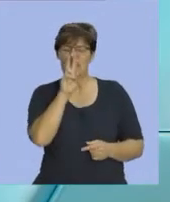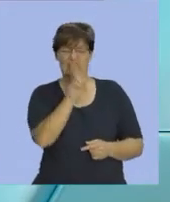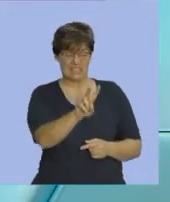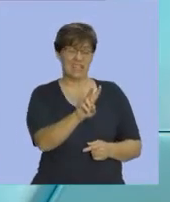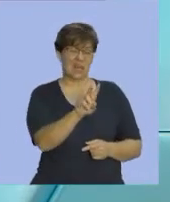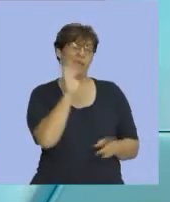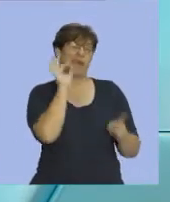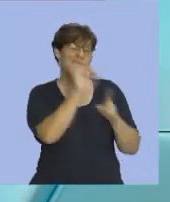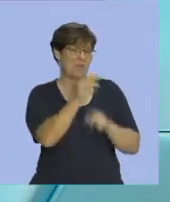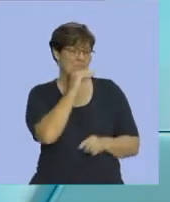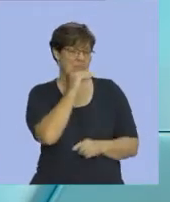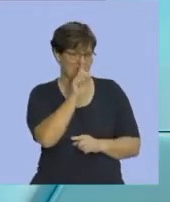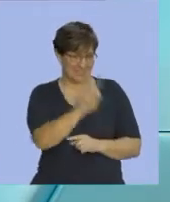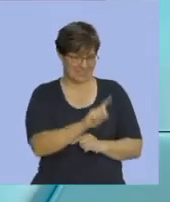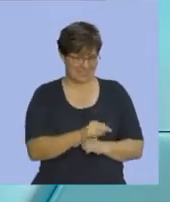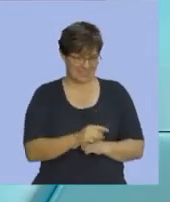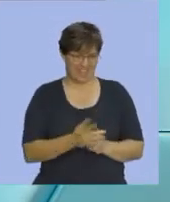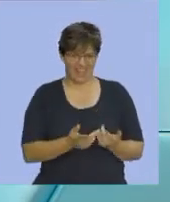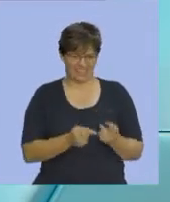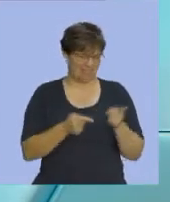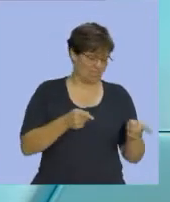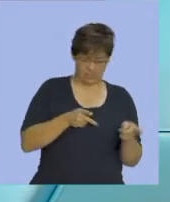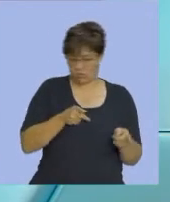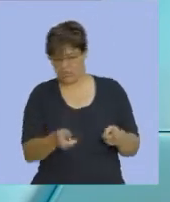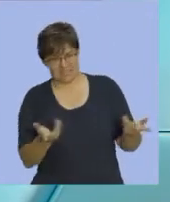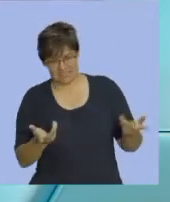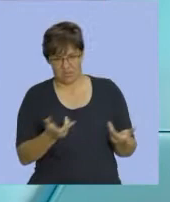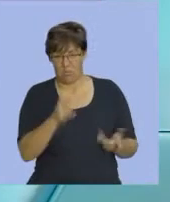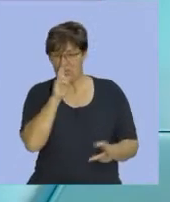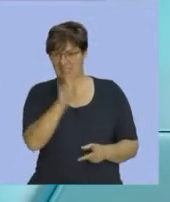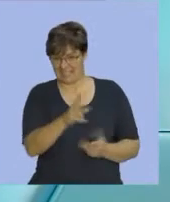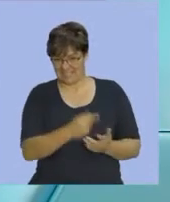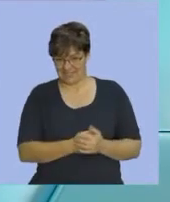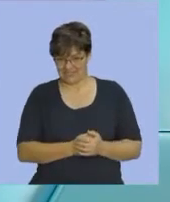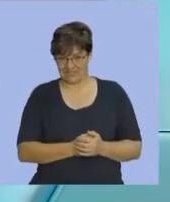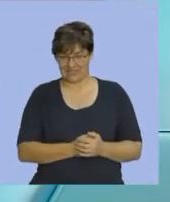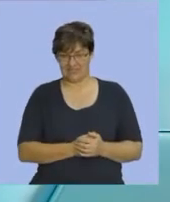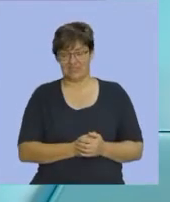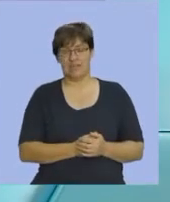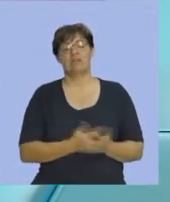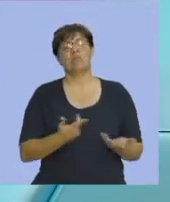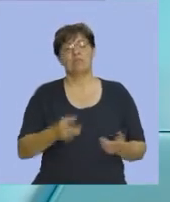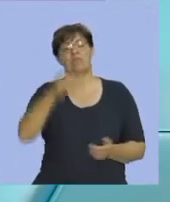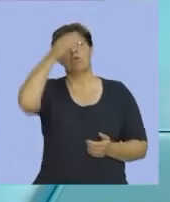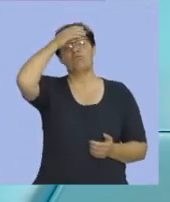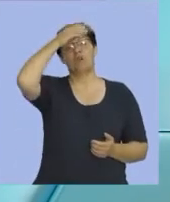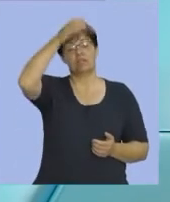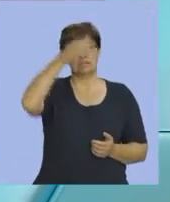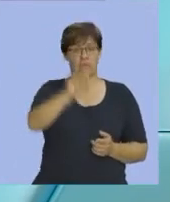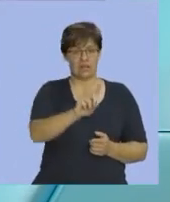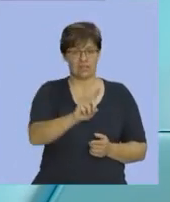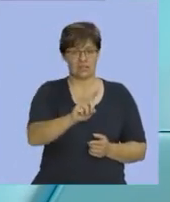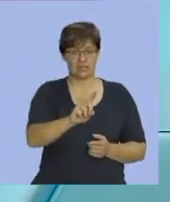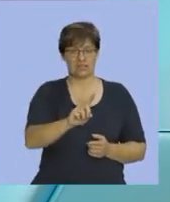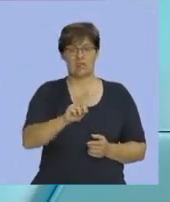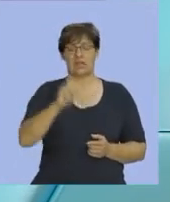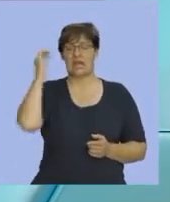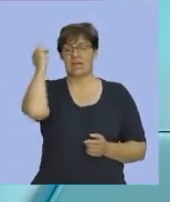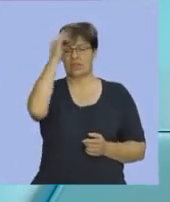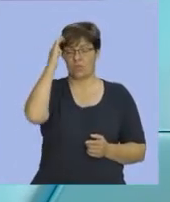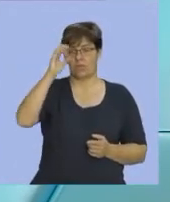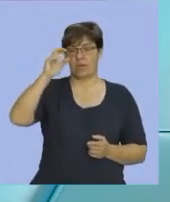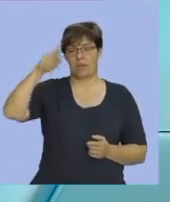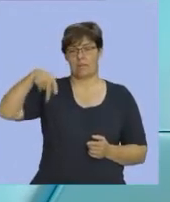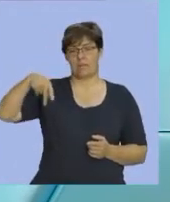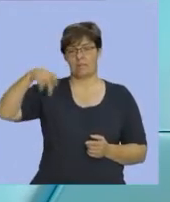exactly what I mean when I say like this and like that. So far, we've looked at the concept of theorem of Pythagoras,